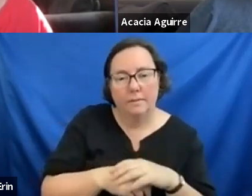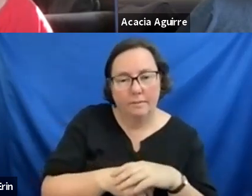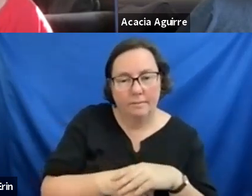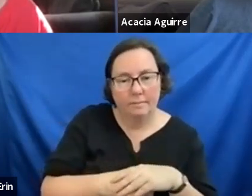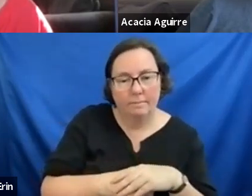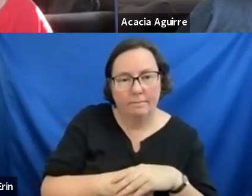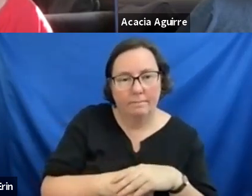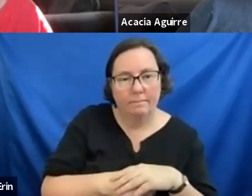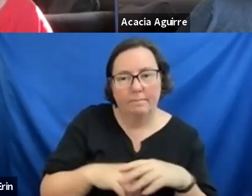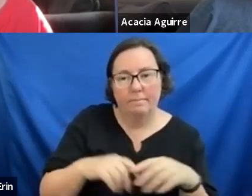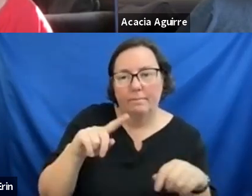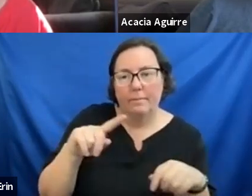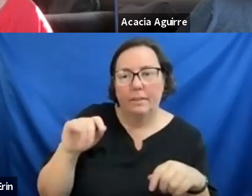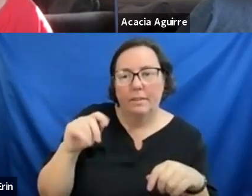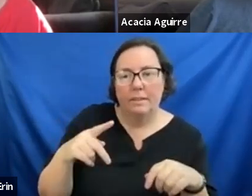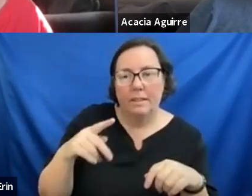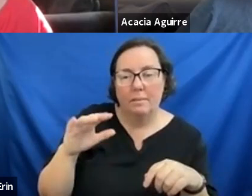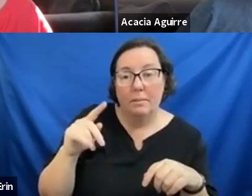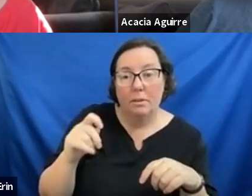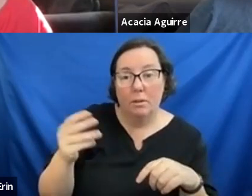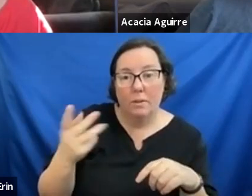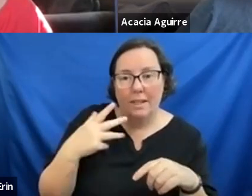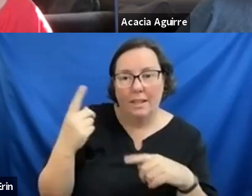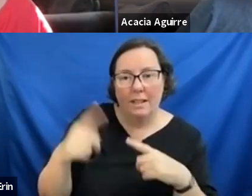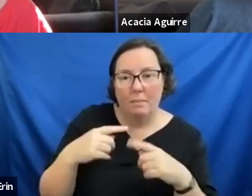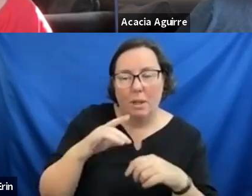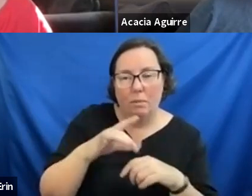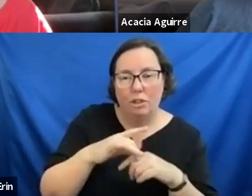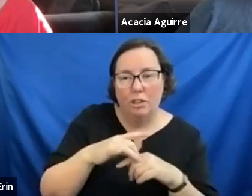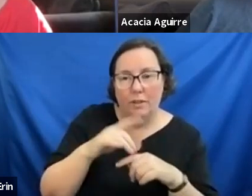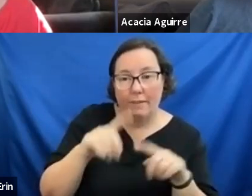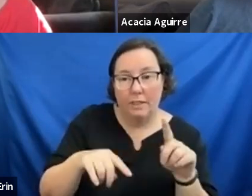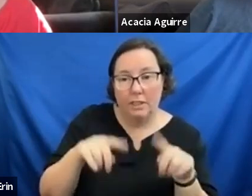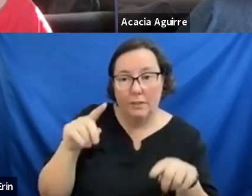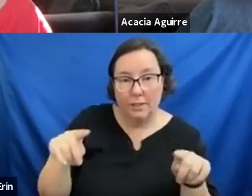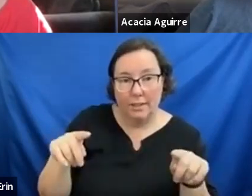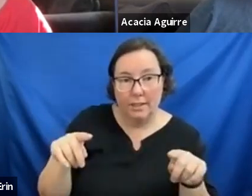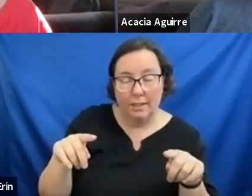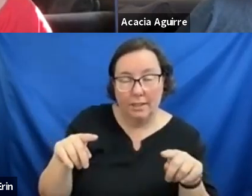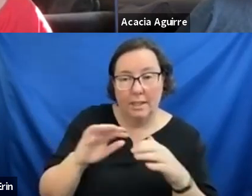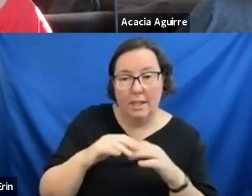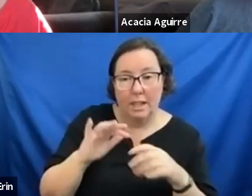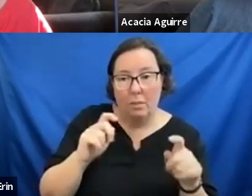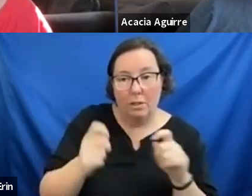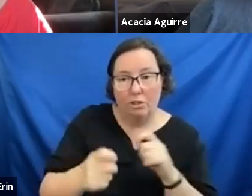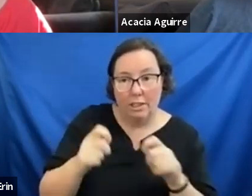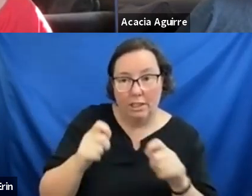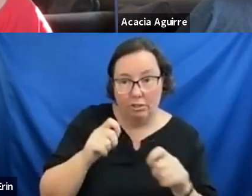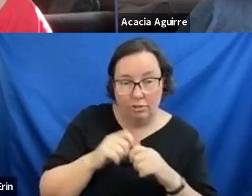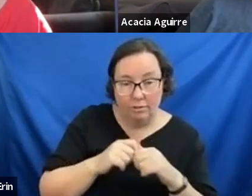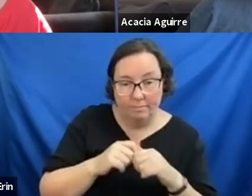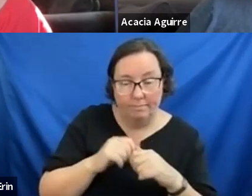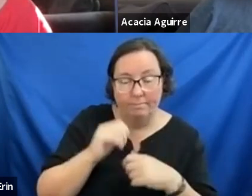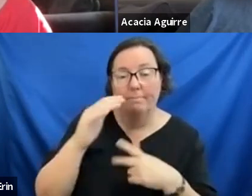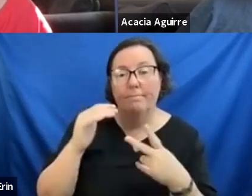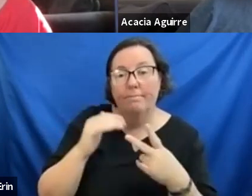you know, zip code tells us something about geographic diversity and how that changed.